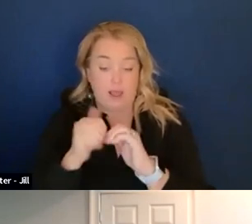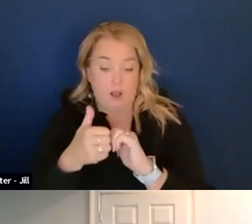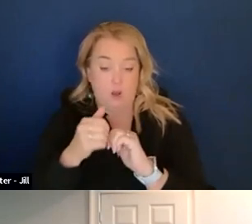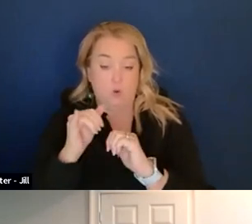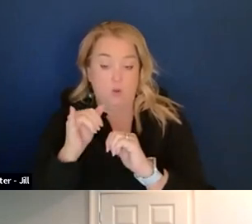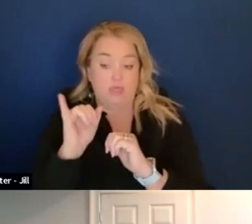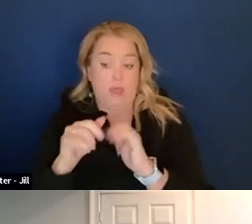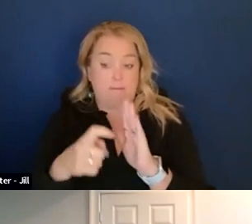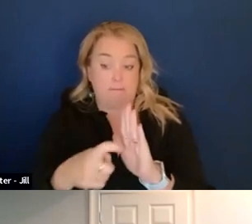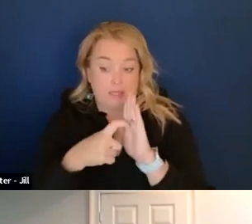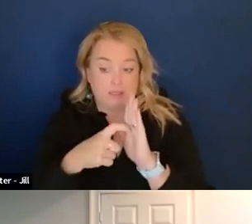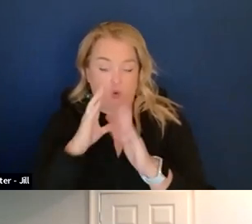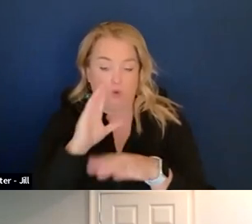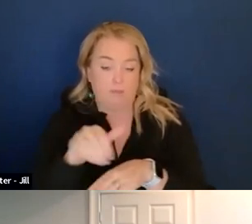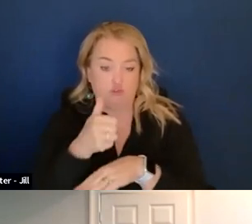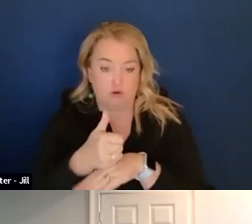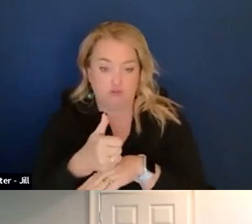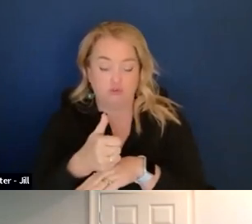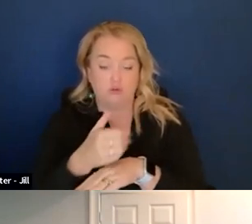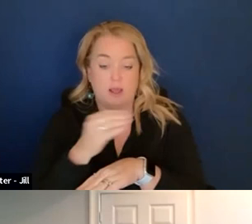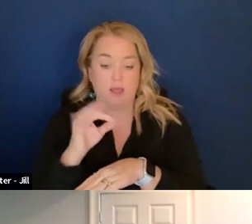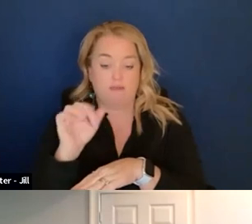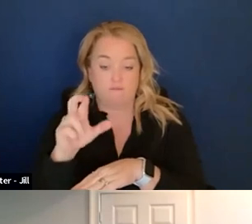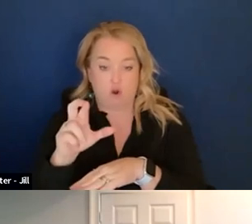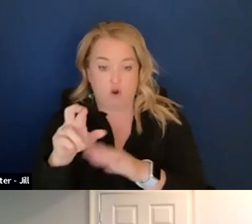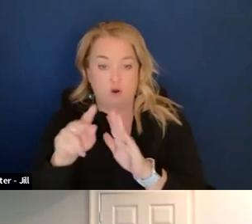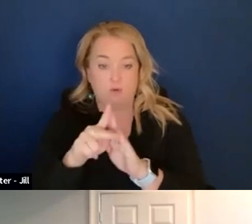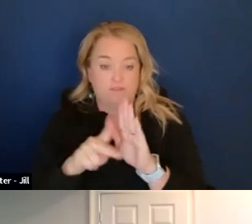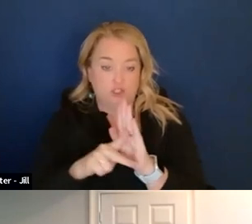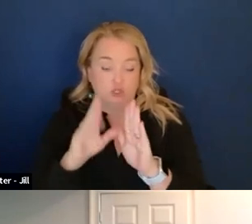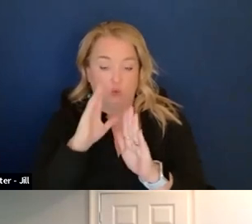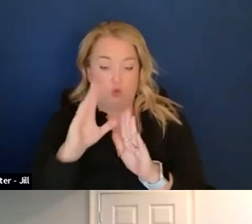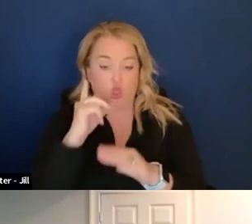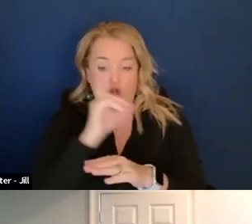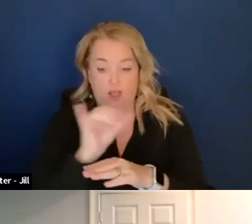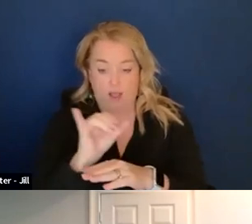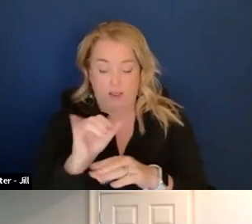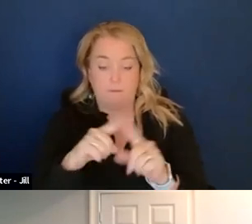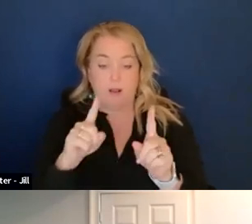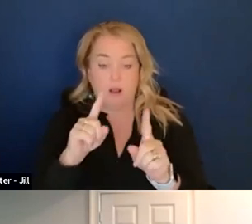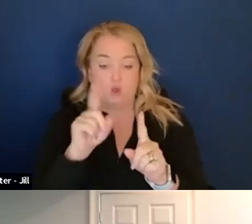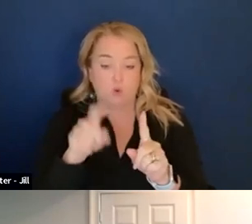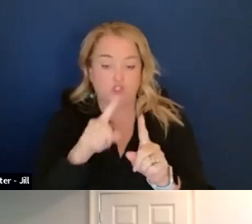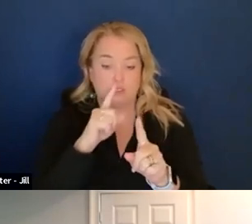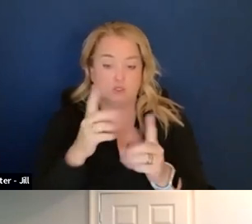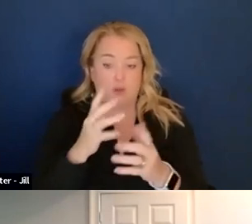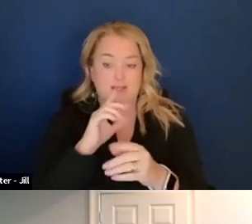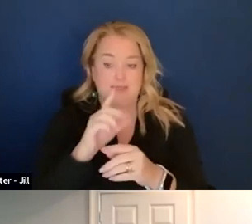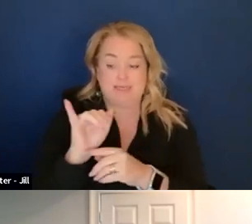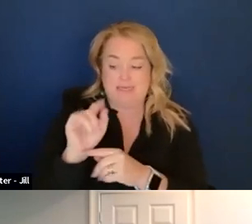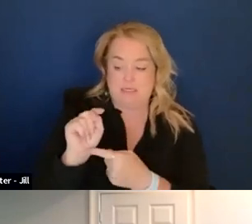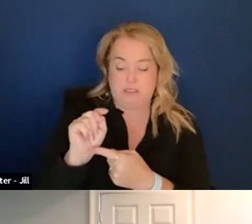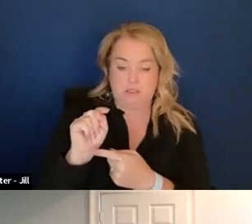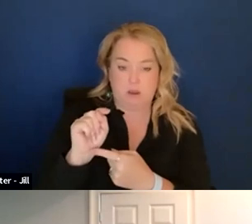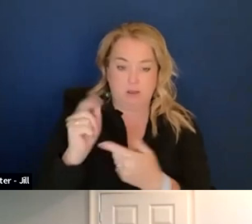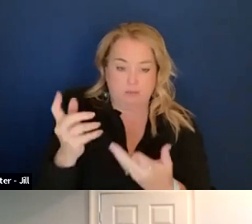mandate would be structured and what a FAR provision might look like that would implement it. But the question is, what is the it that would be implemented?